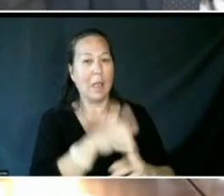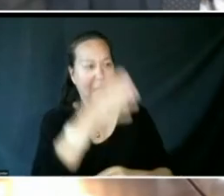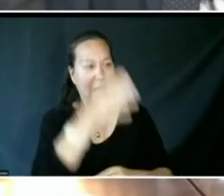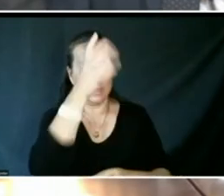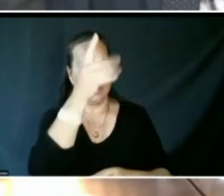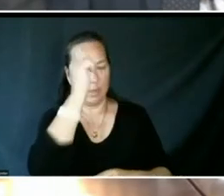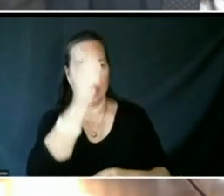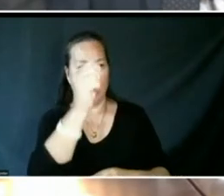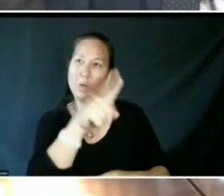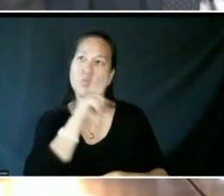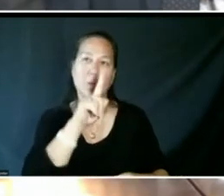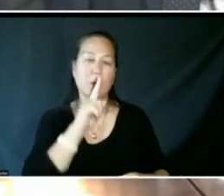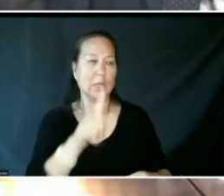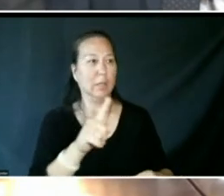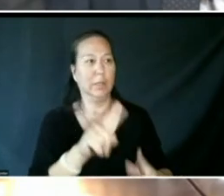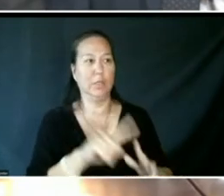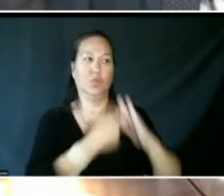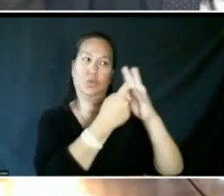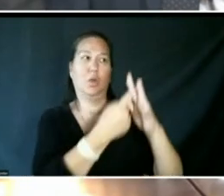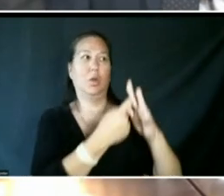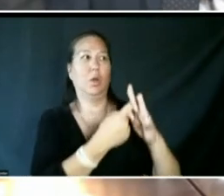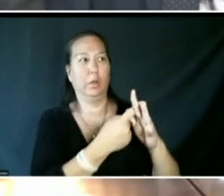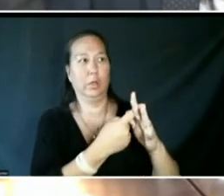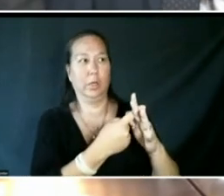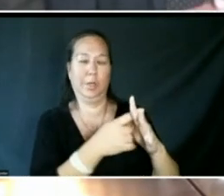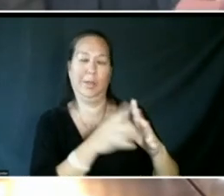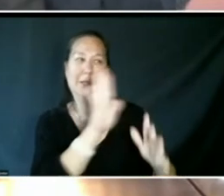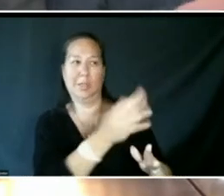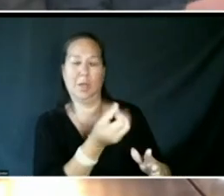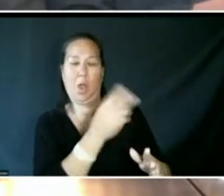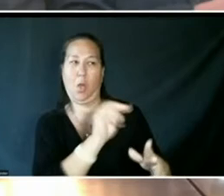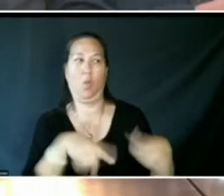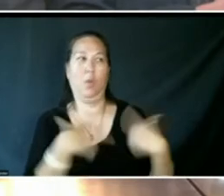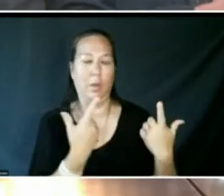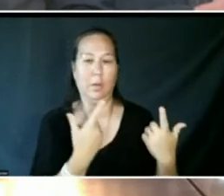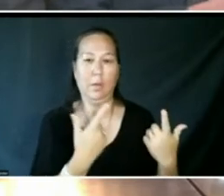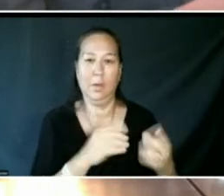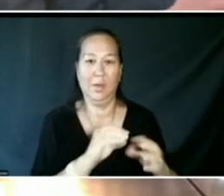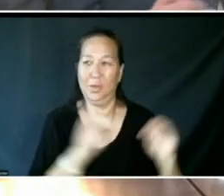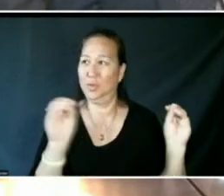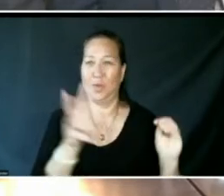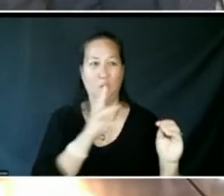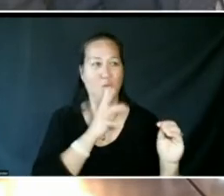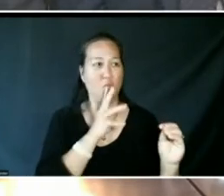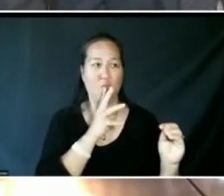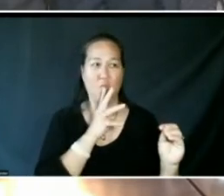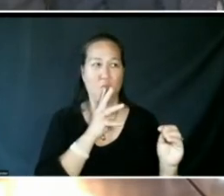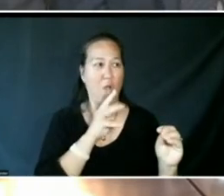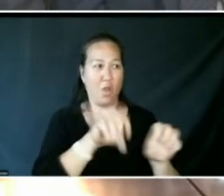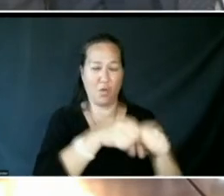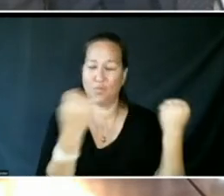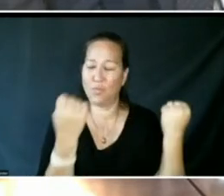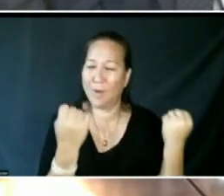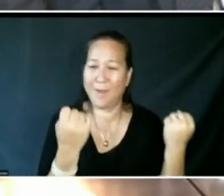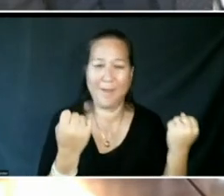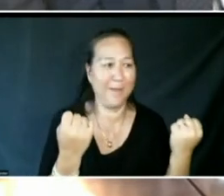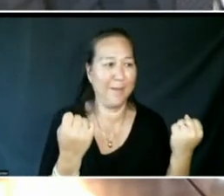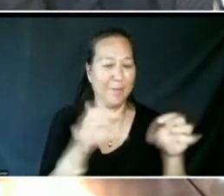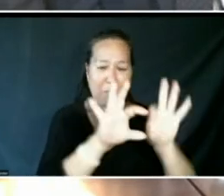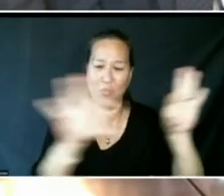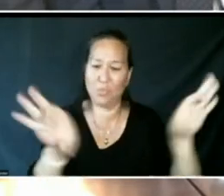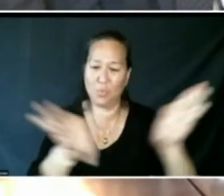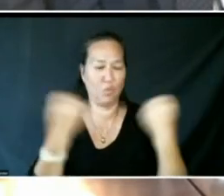of its own, where they conflated a water main break that wasn't a water main break and throwing observers out and a series of other